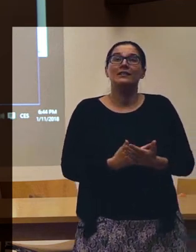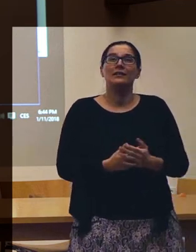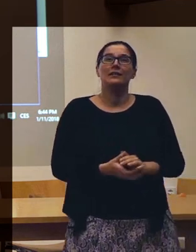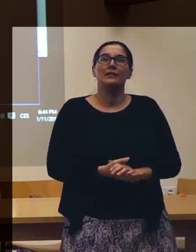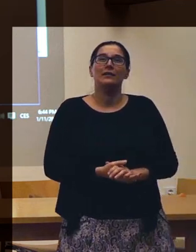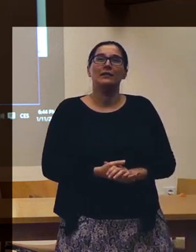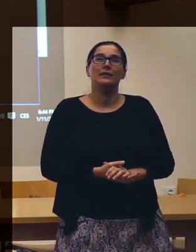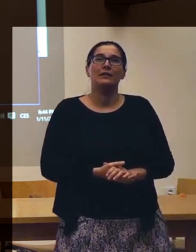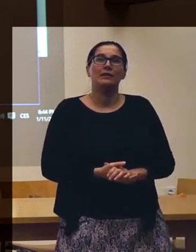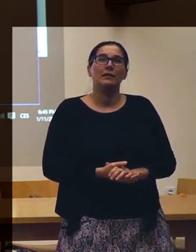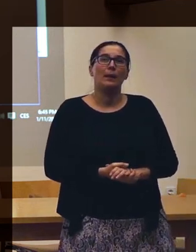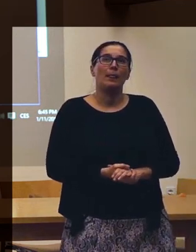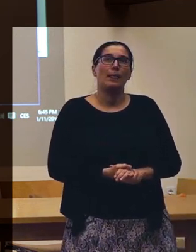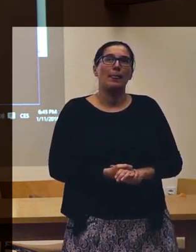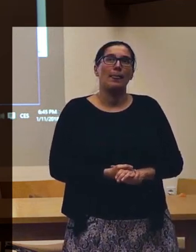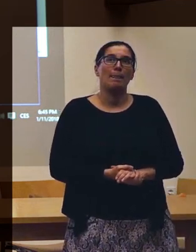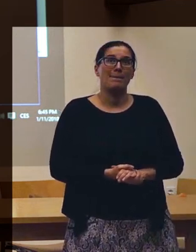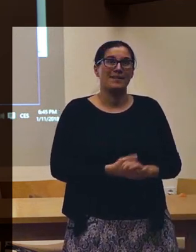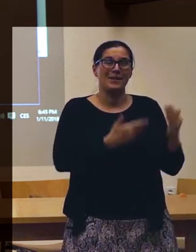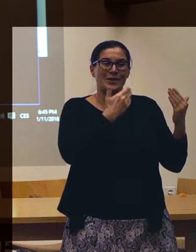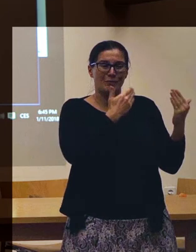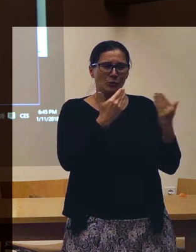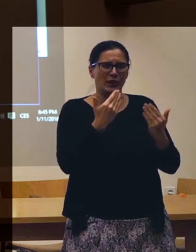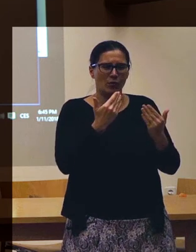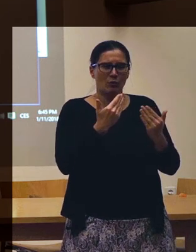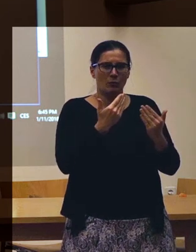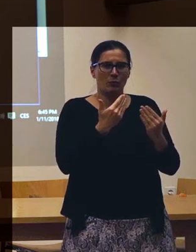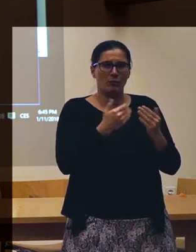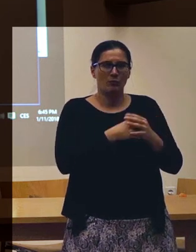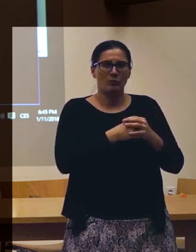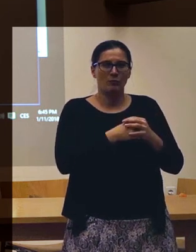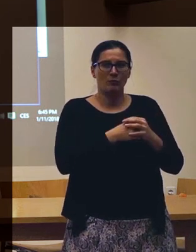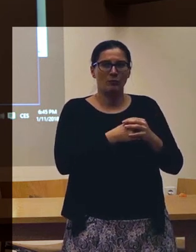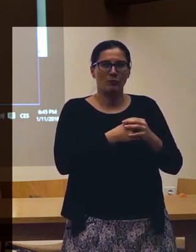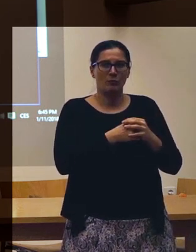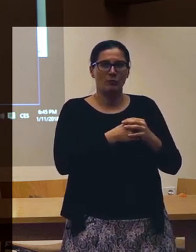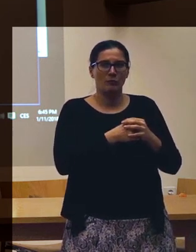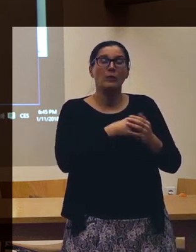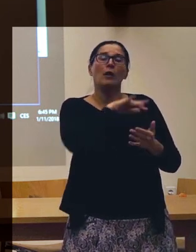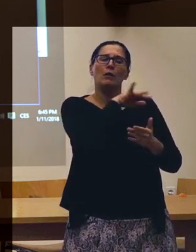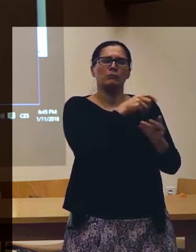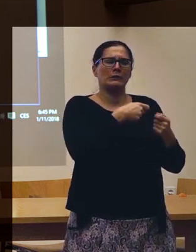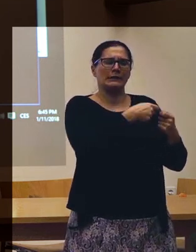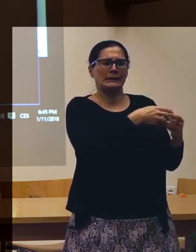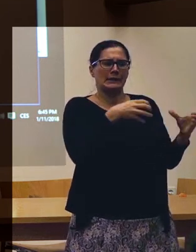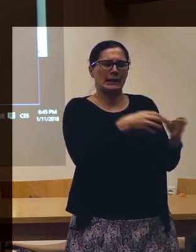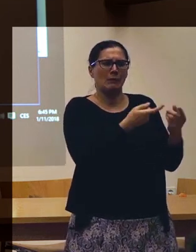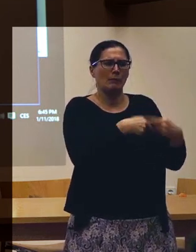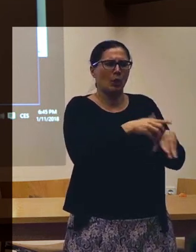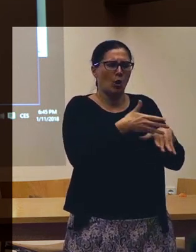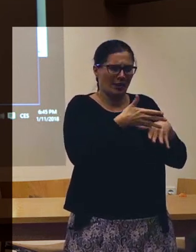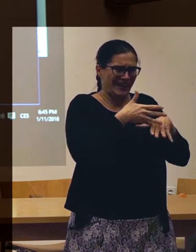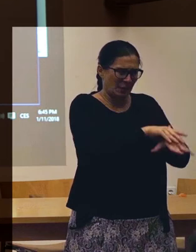self-organized inclusion team, which is interacted and which is combined from the other museum